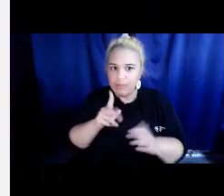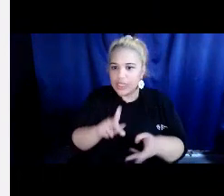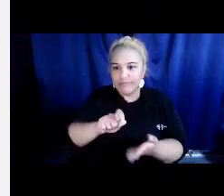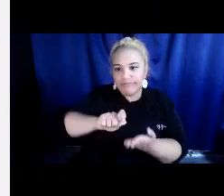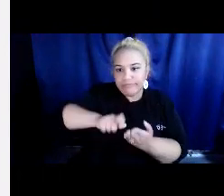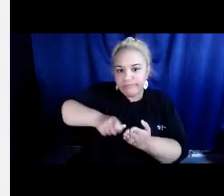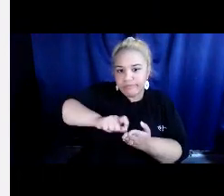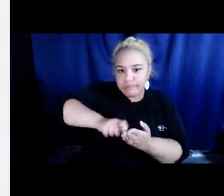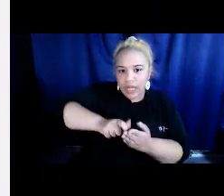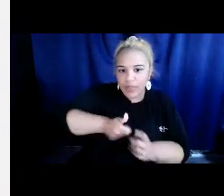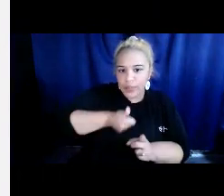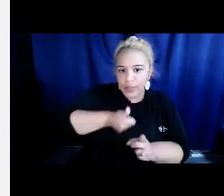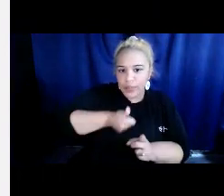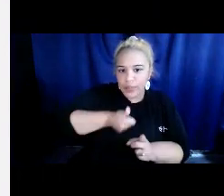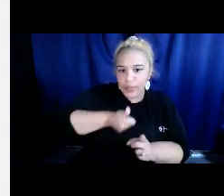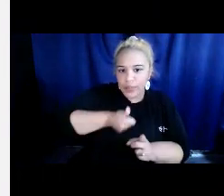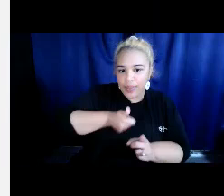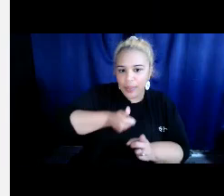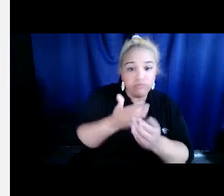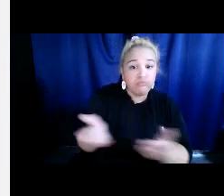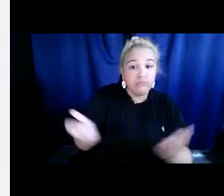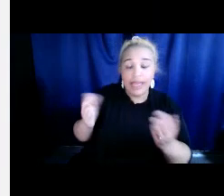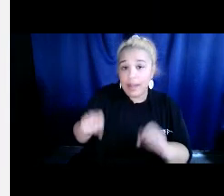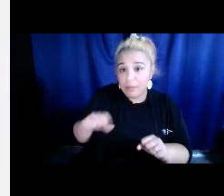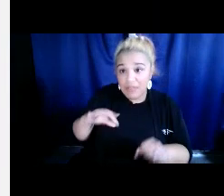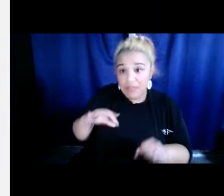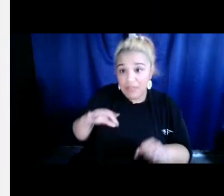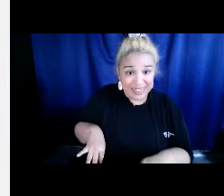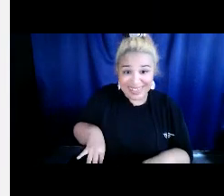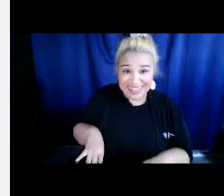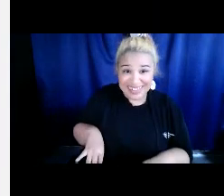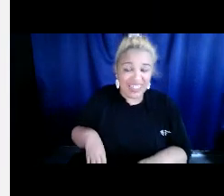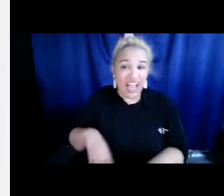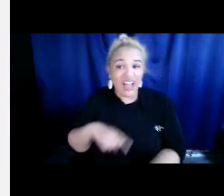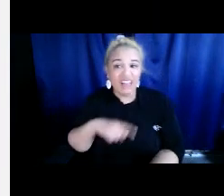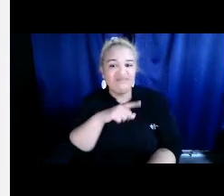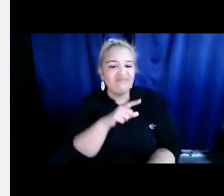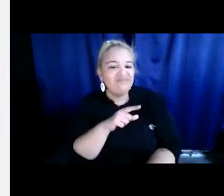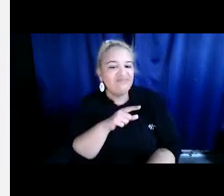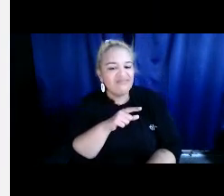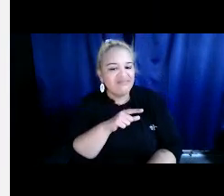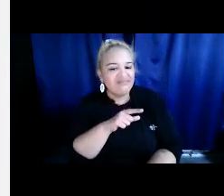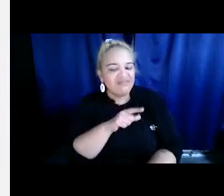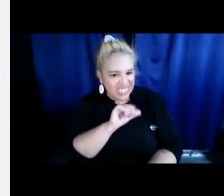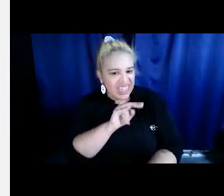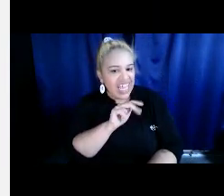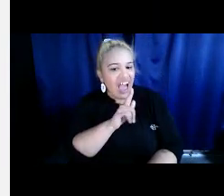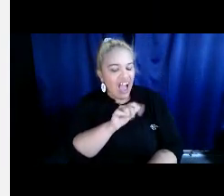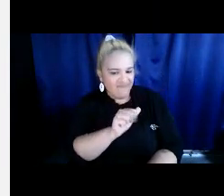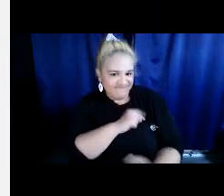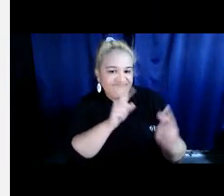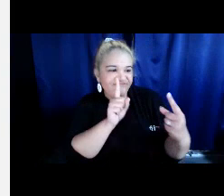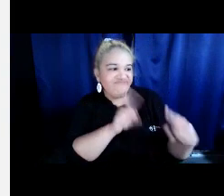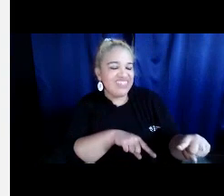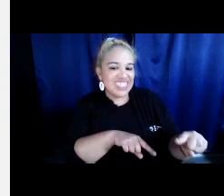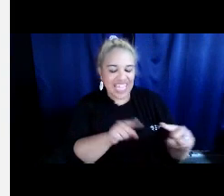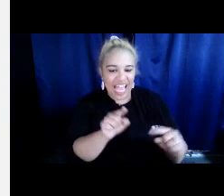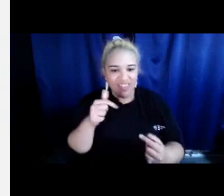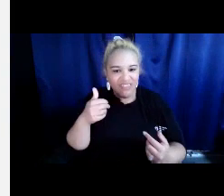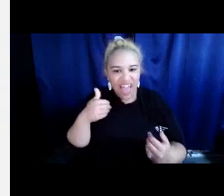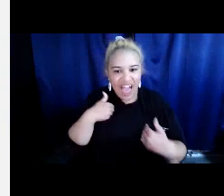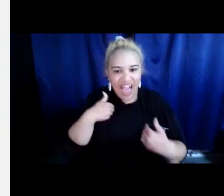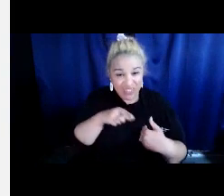Cynthia, sensory tools are a great addition to a sensory space. When creating sensory spaces, consider useful